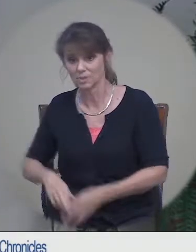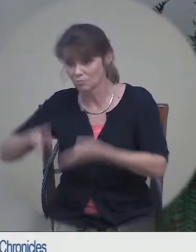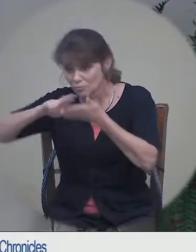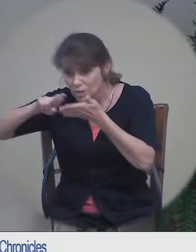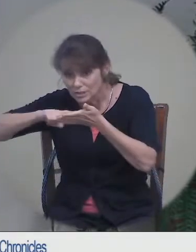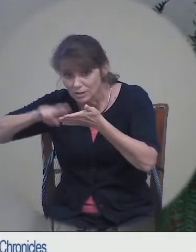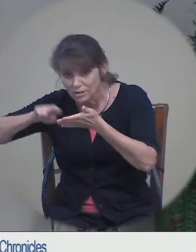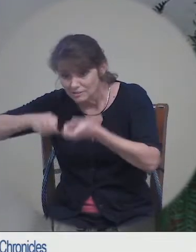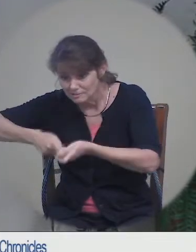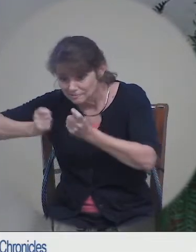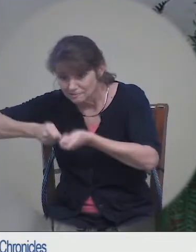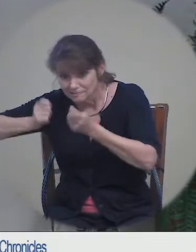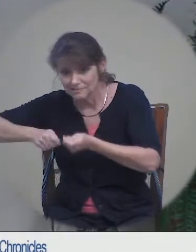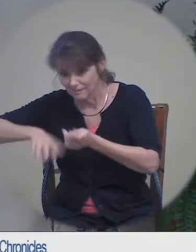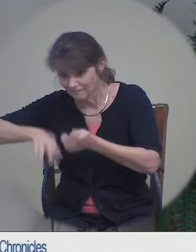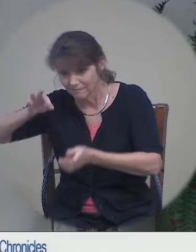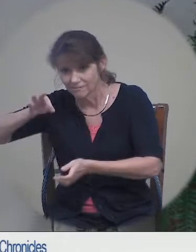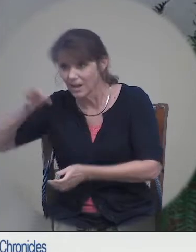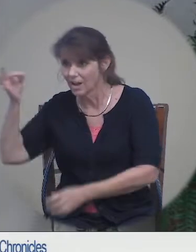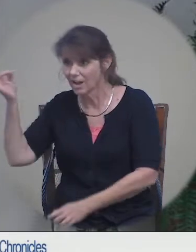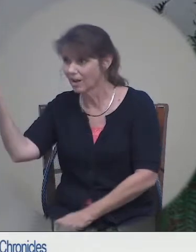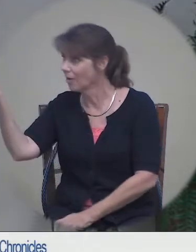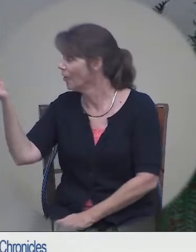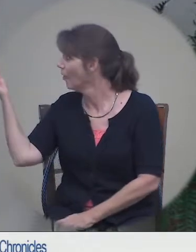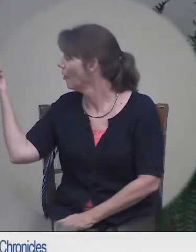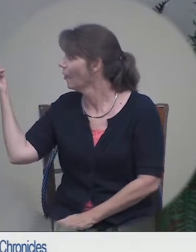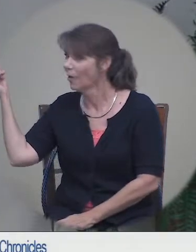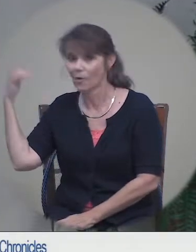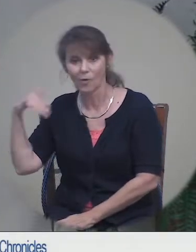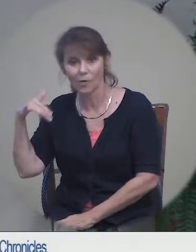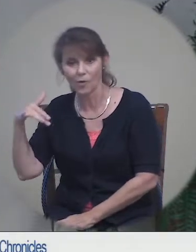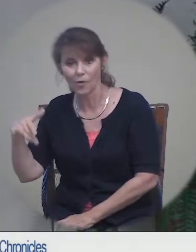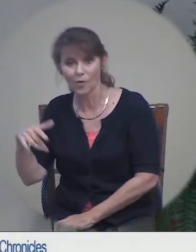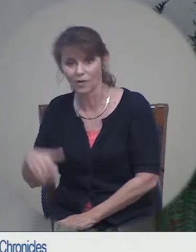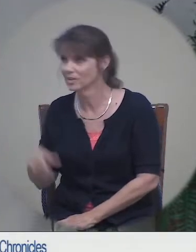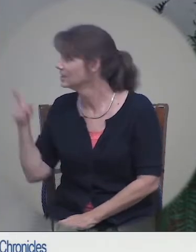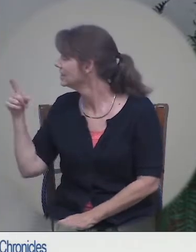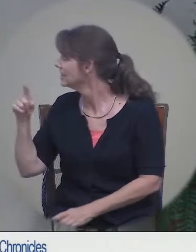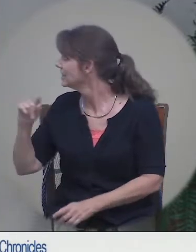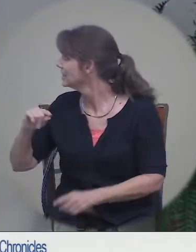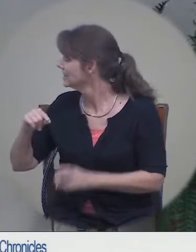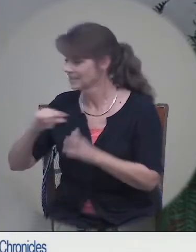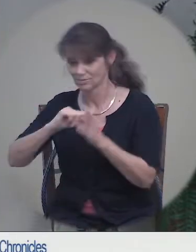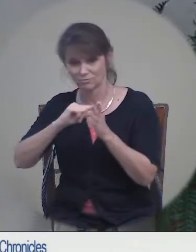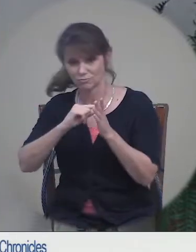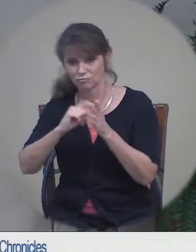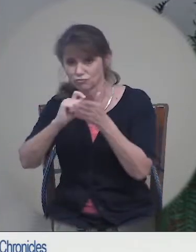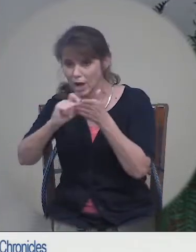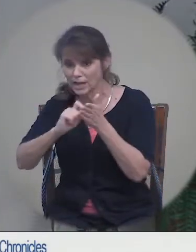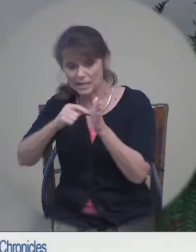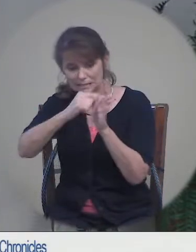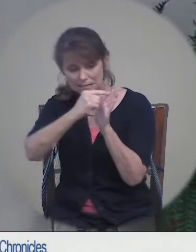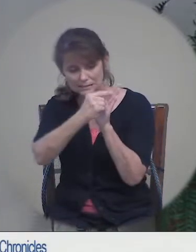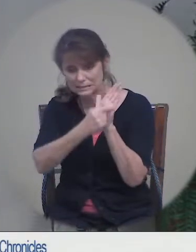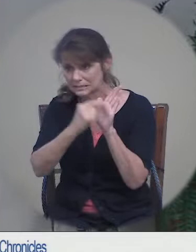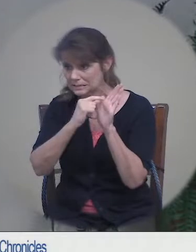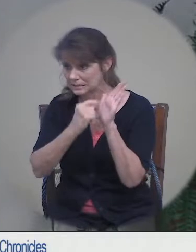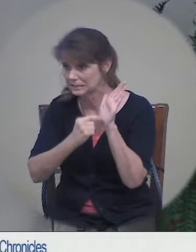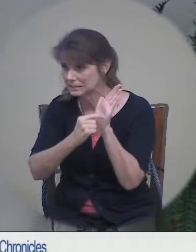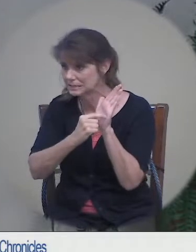this statement at the bottom. It says, belonging to Hezekiah, the son of Ahaz, king of